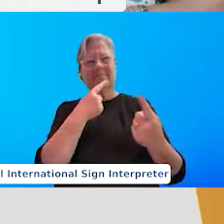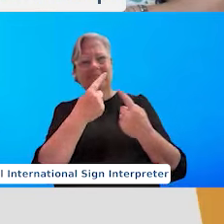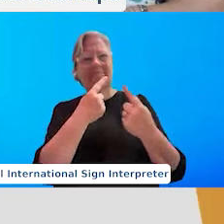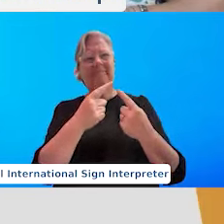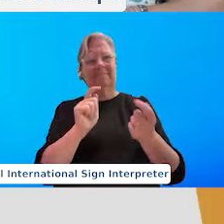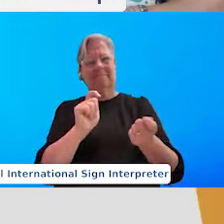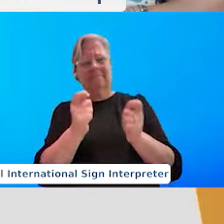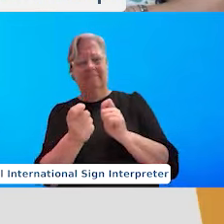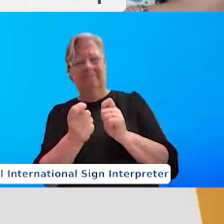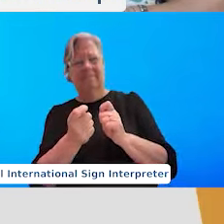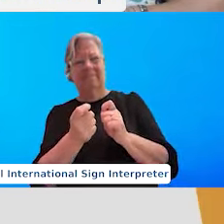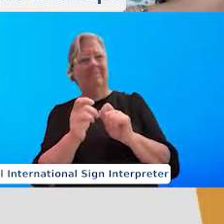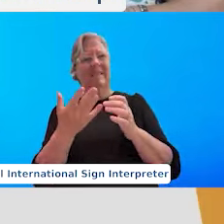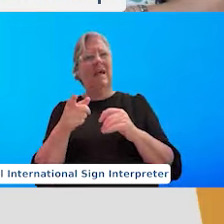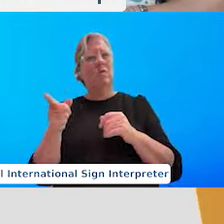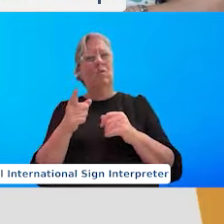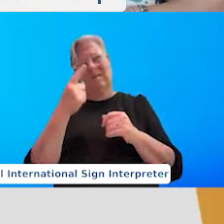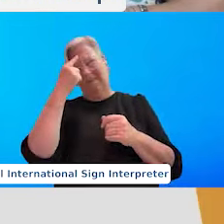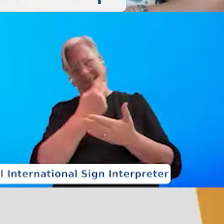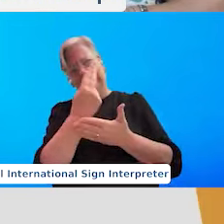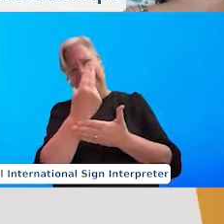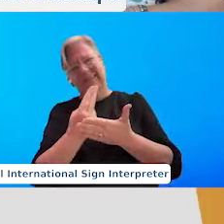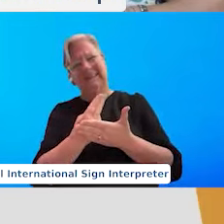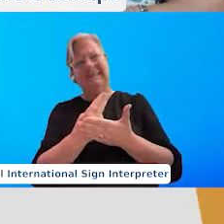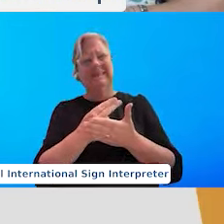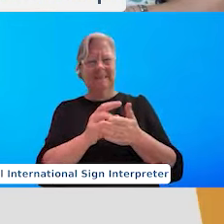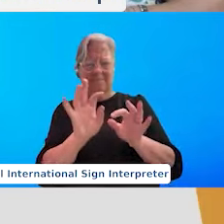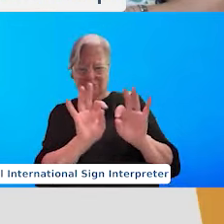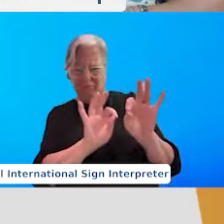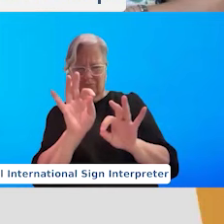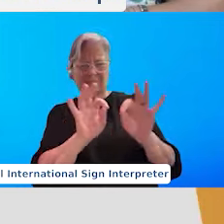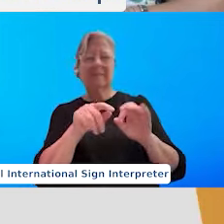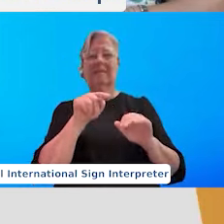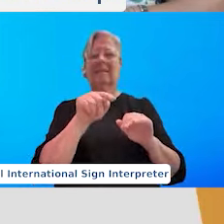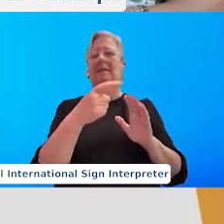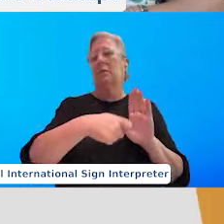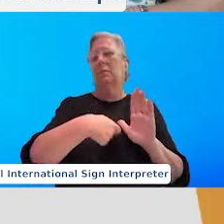able to contribute effectively